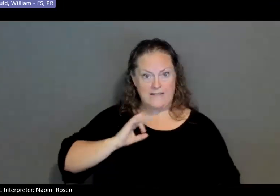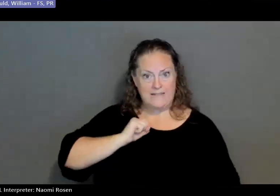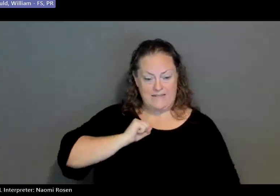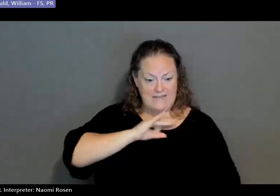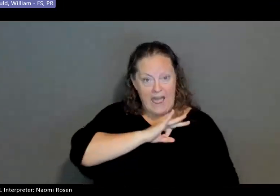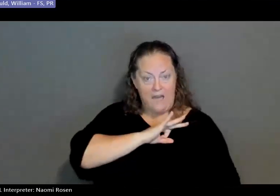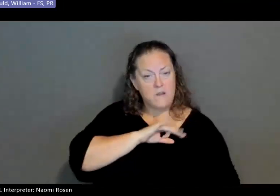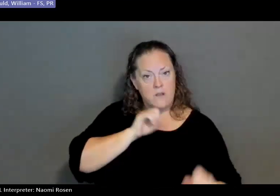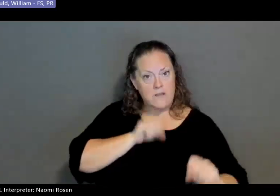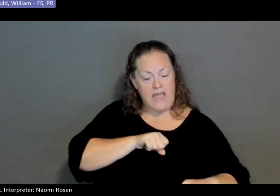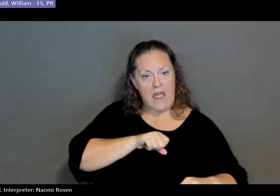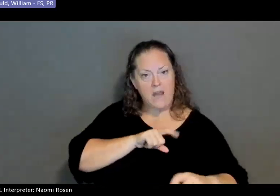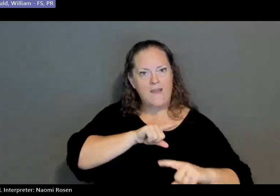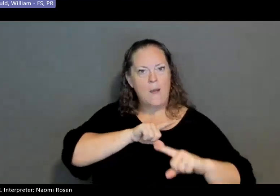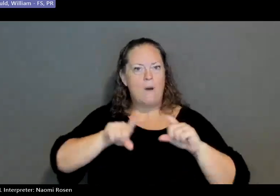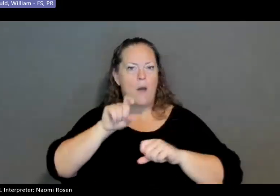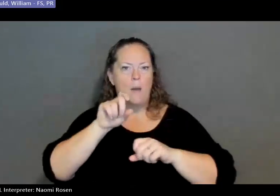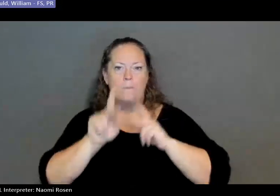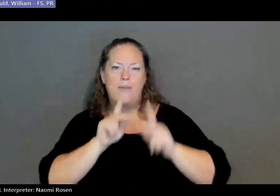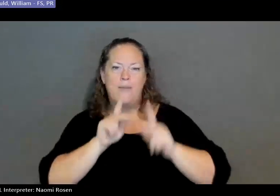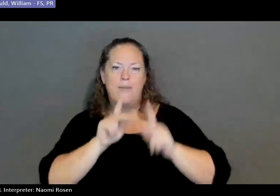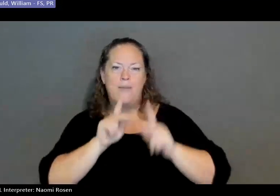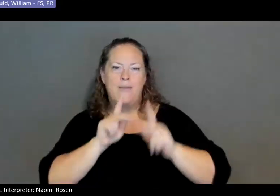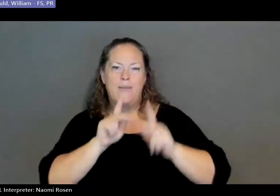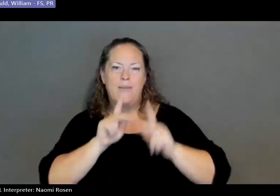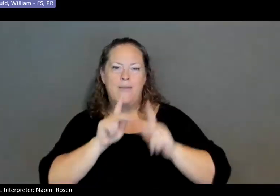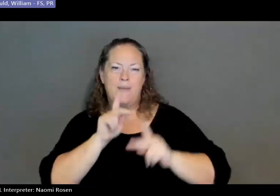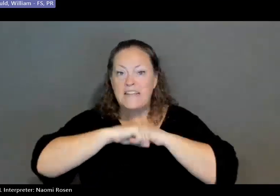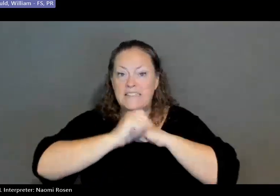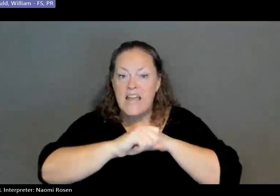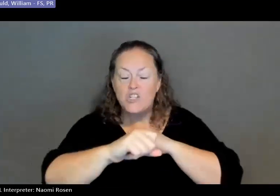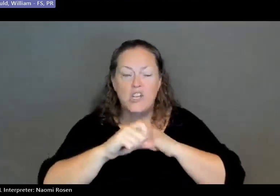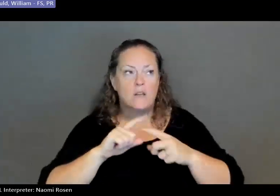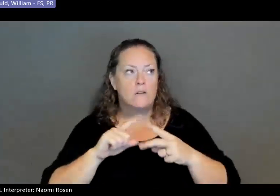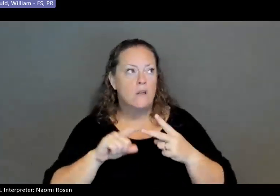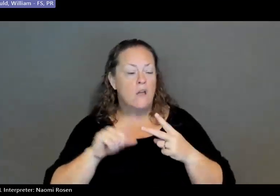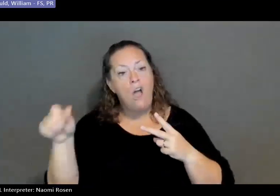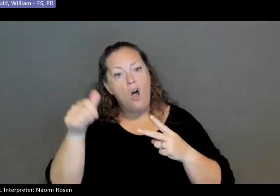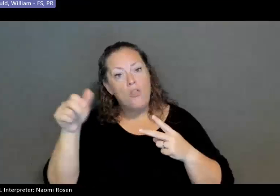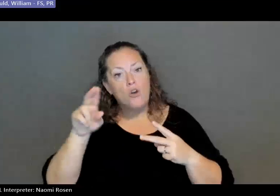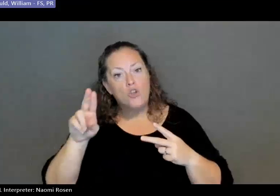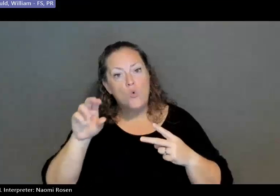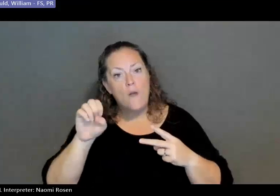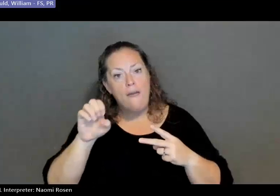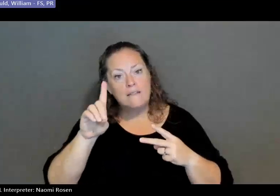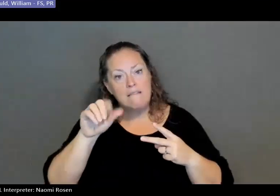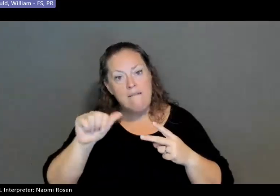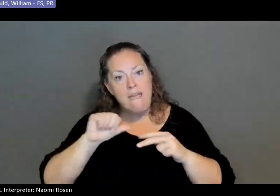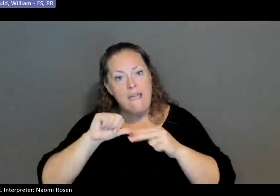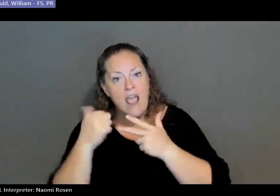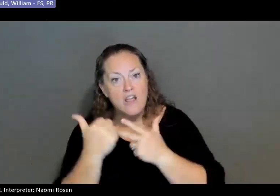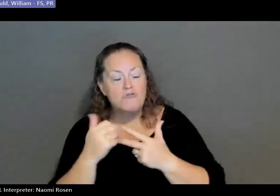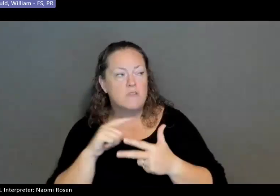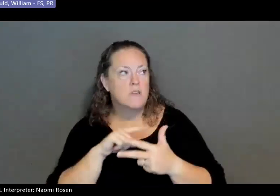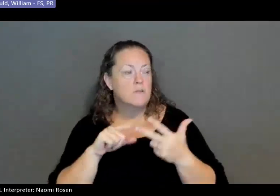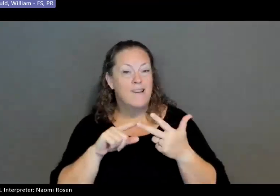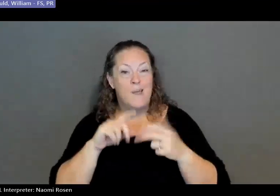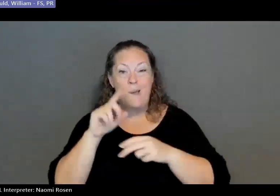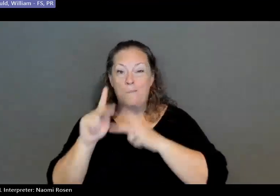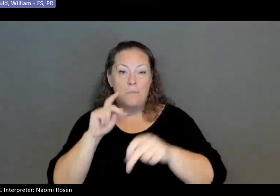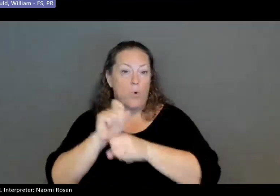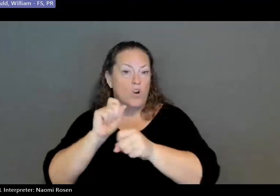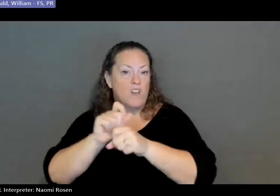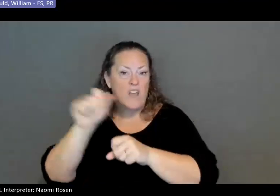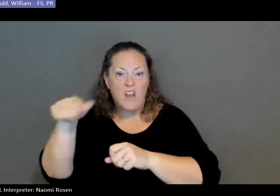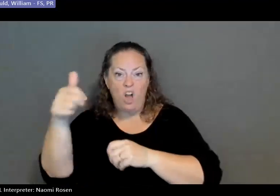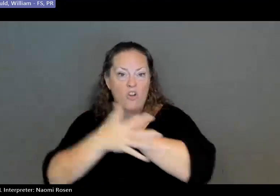folks working with extension, folks that work in the other USDA agencies, folks that work in other countries